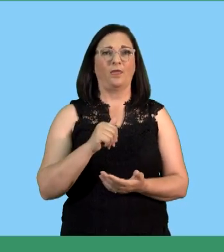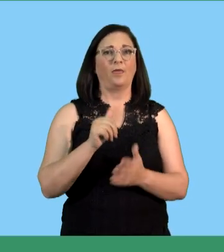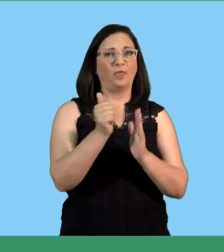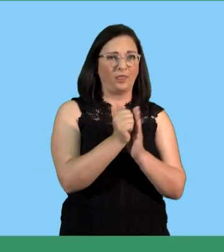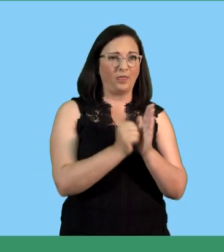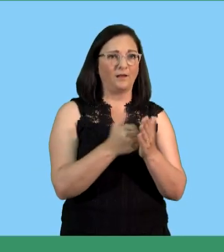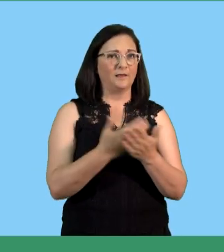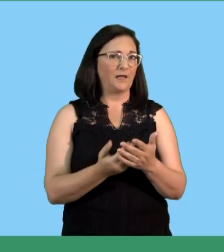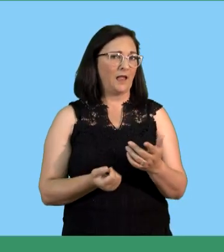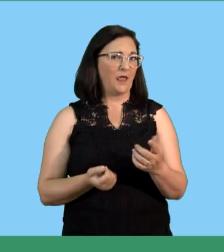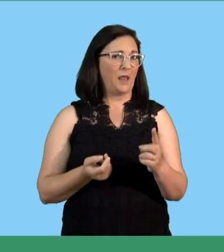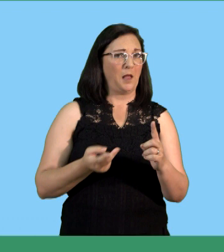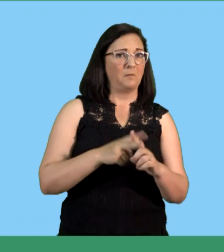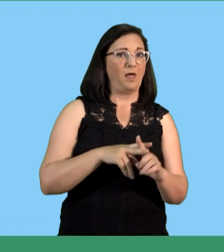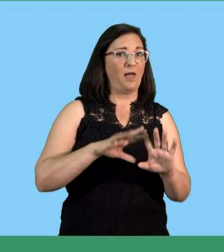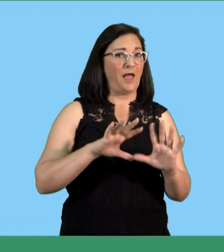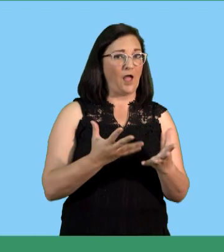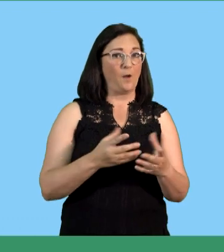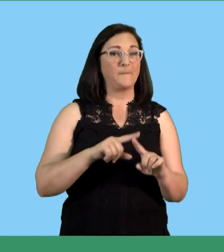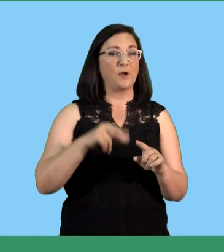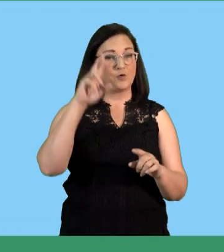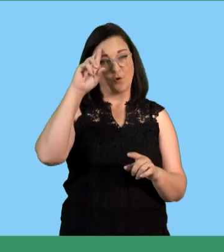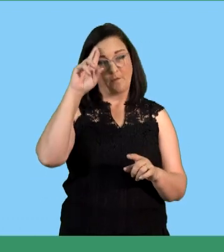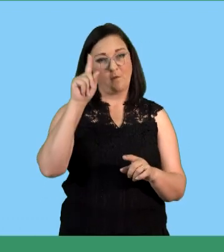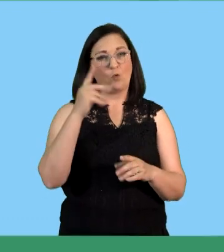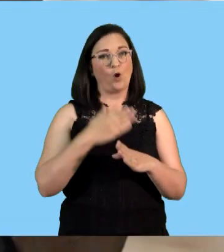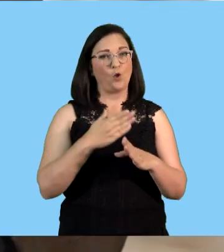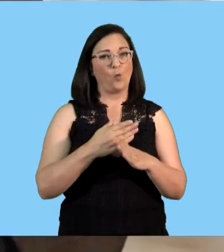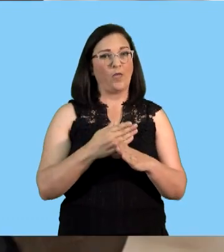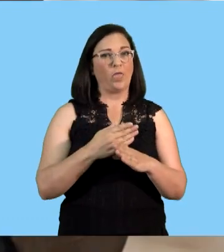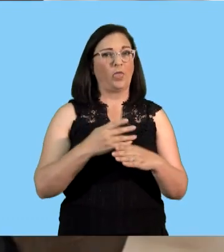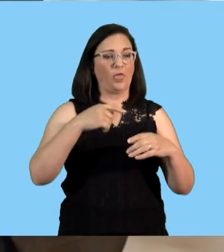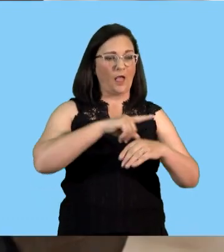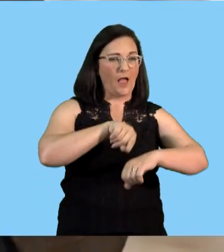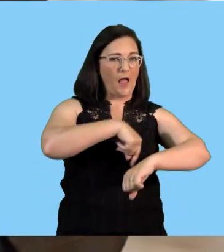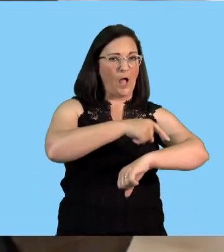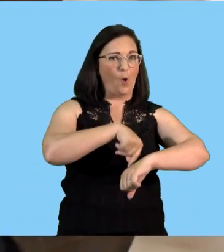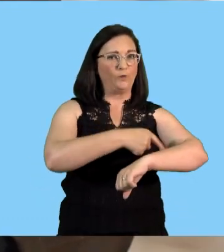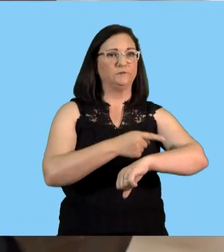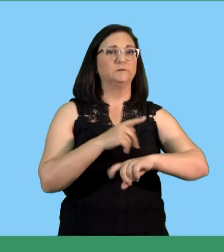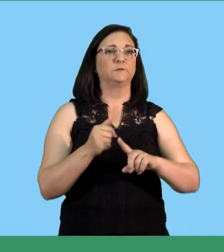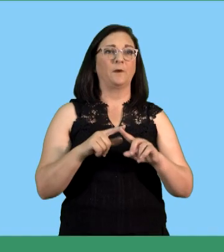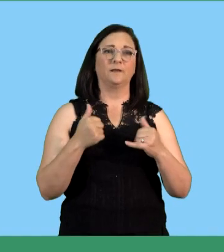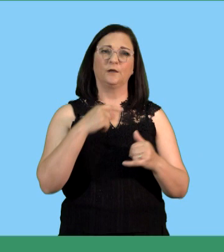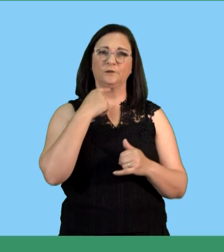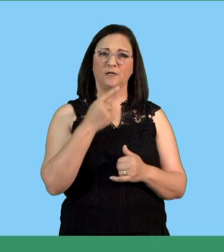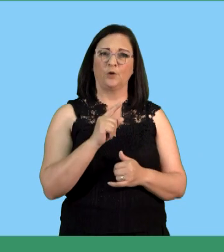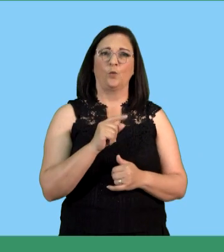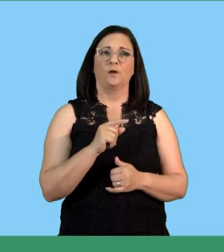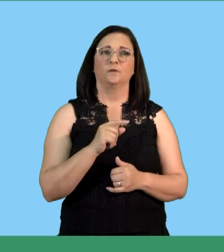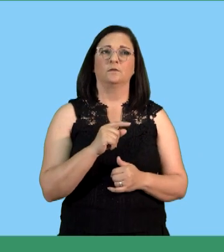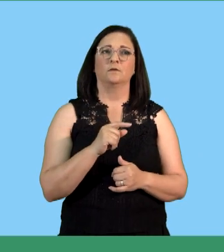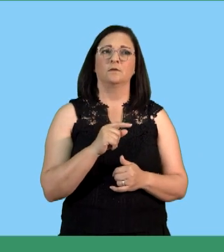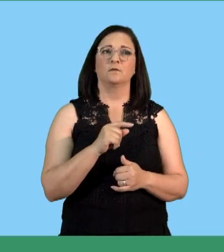with the BCA, it speaks of the working hours per week. You are expected 45 hours. So the application says now, businesses